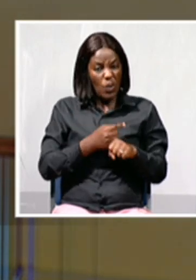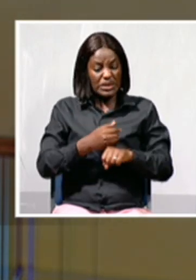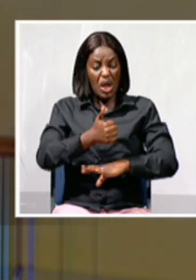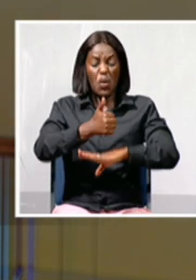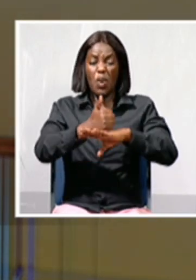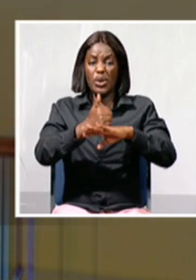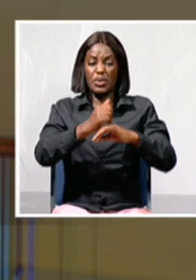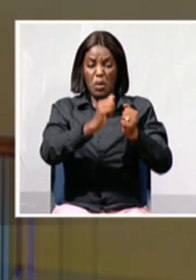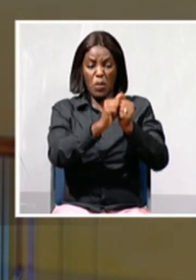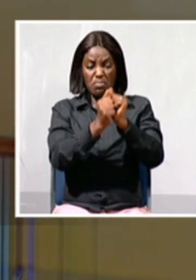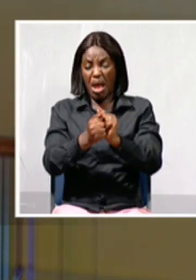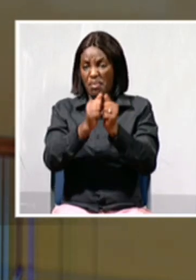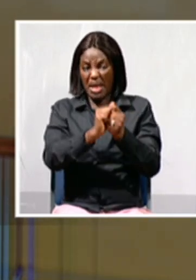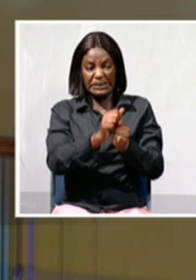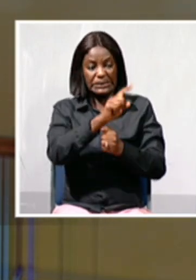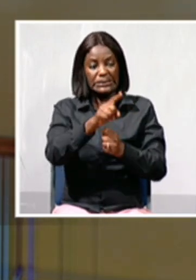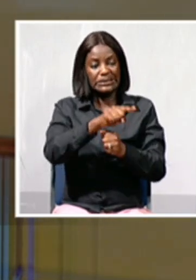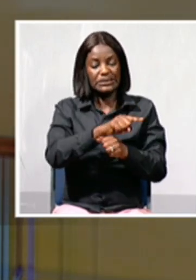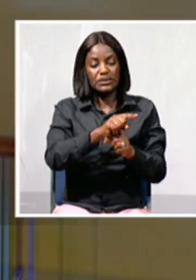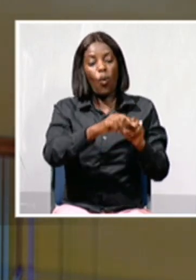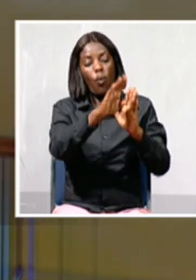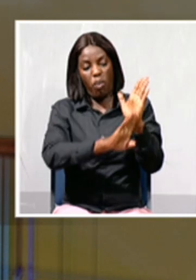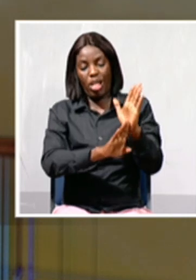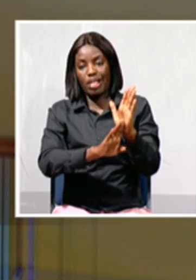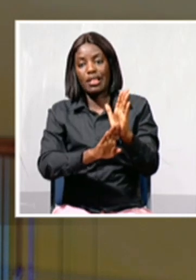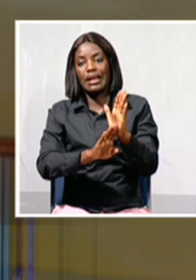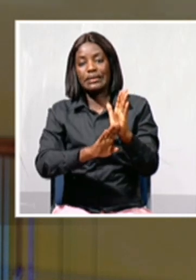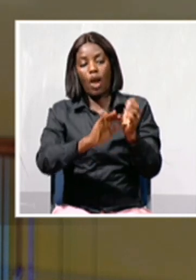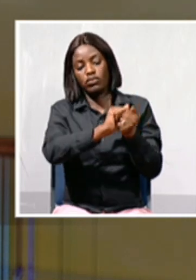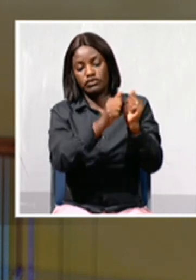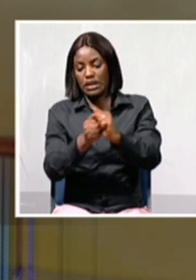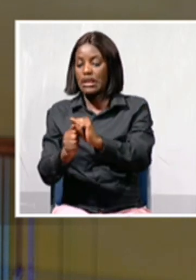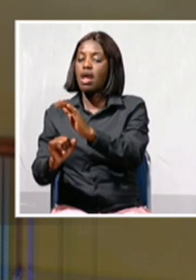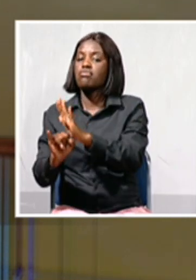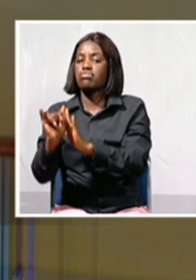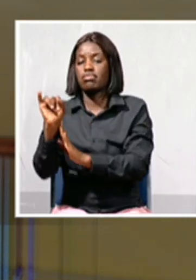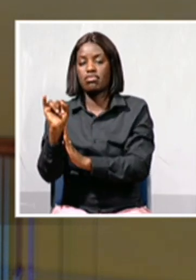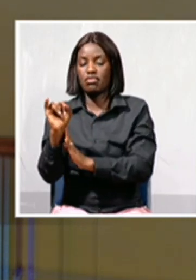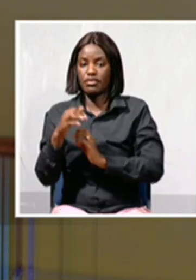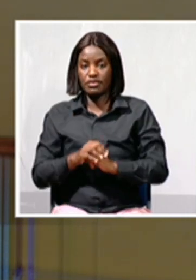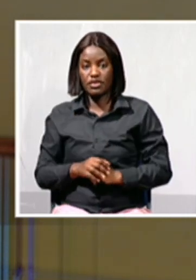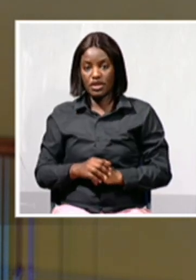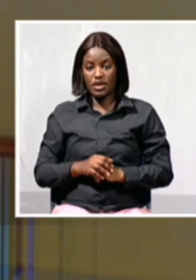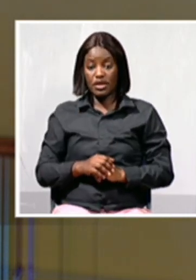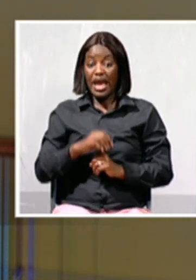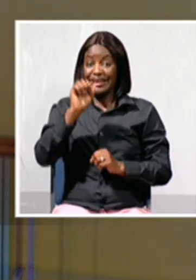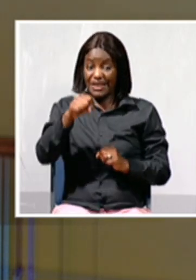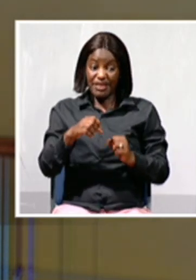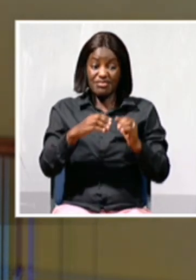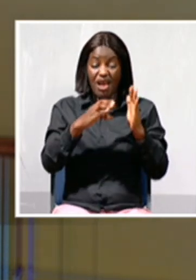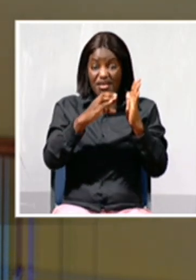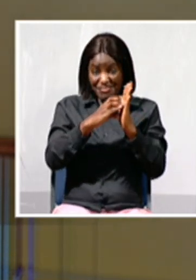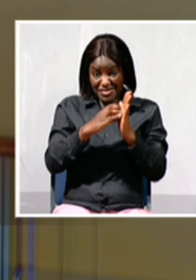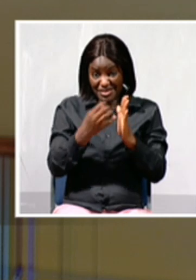not going right. Yeah. The problem is the constitution. You see, you can have a constitution without